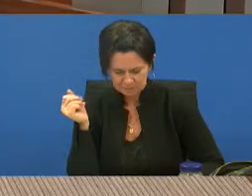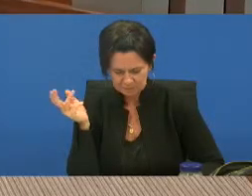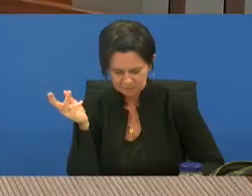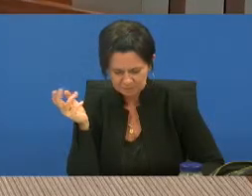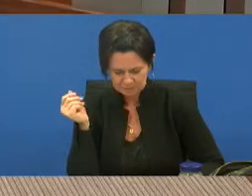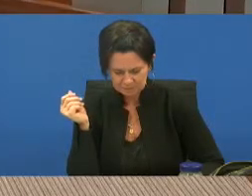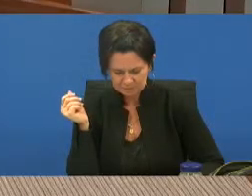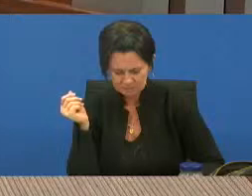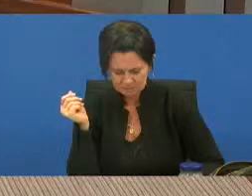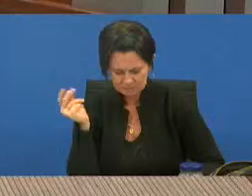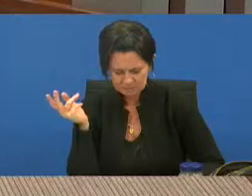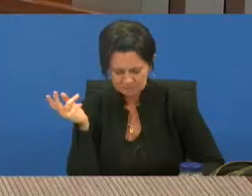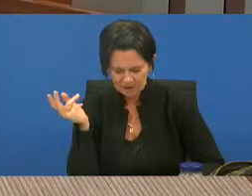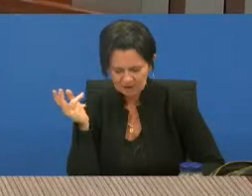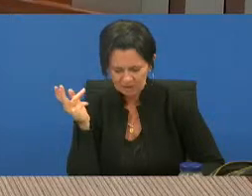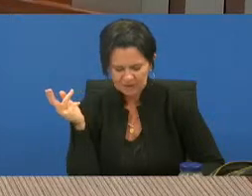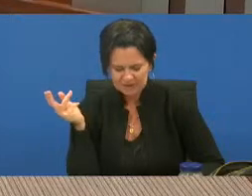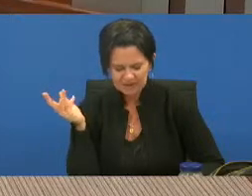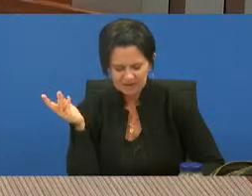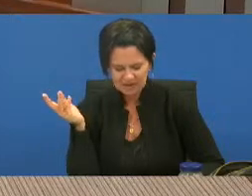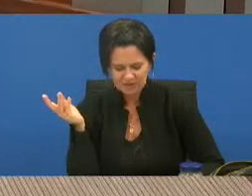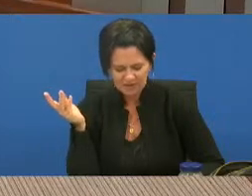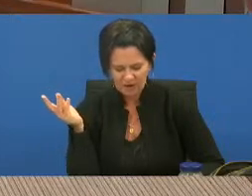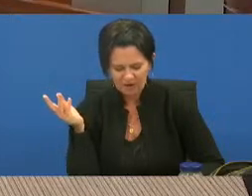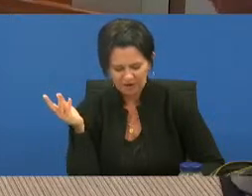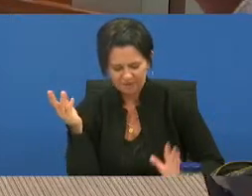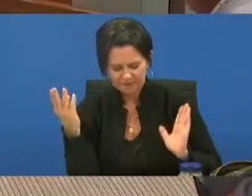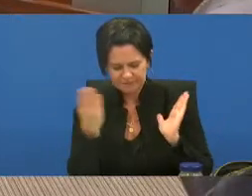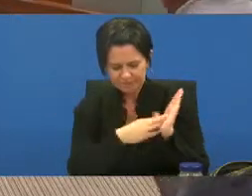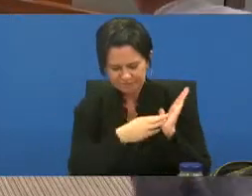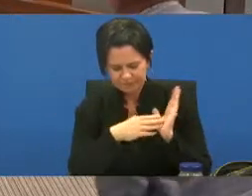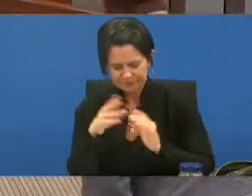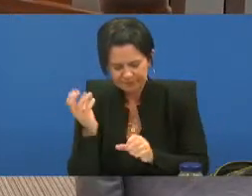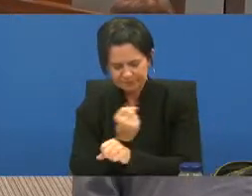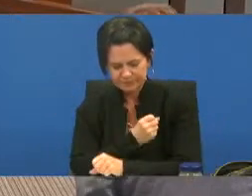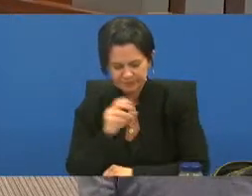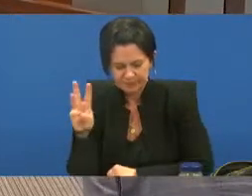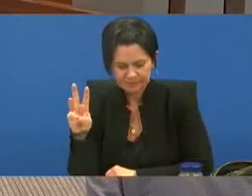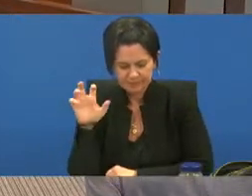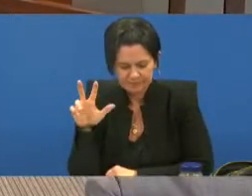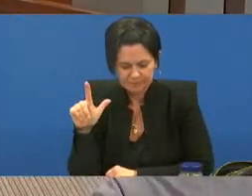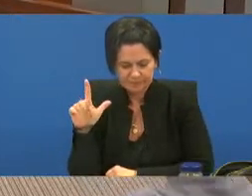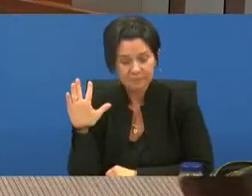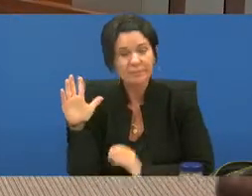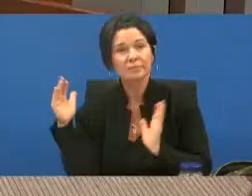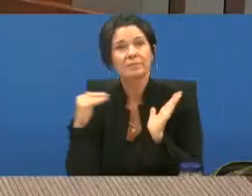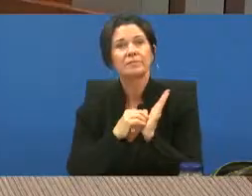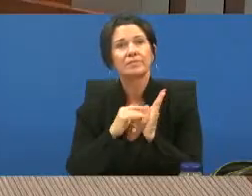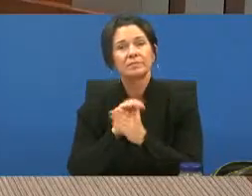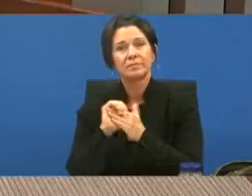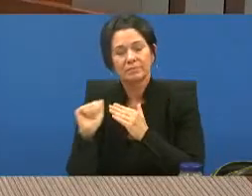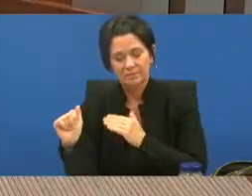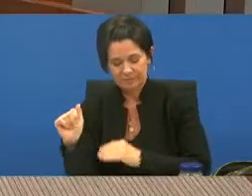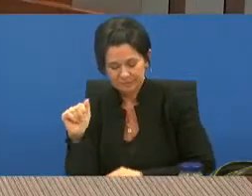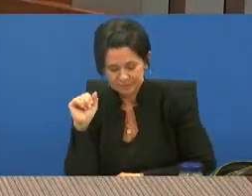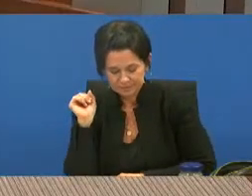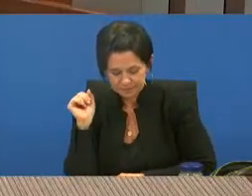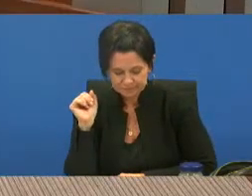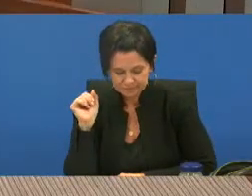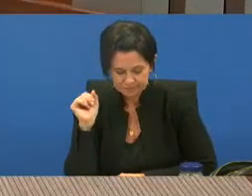Councilman Dunn Jr. makes a motion to approve. Do we have a second? Second by Councilman Hurst. Any